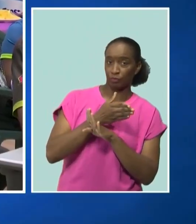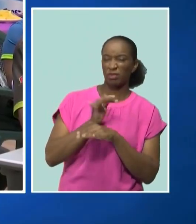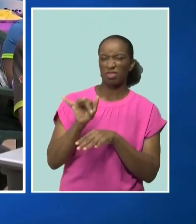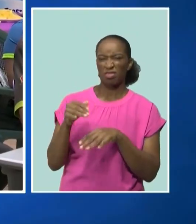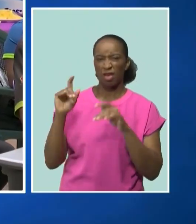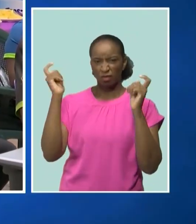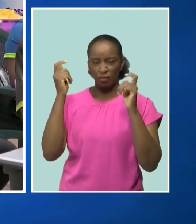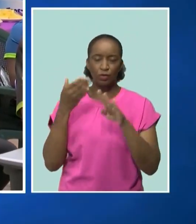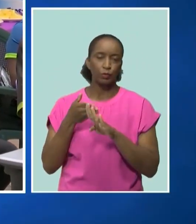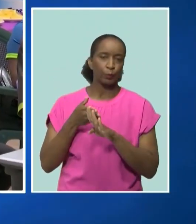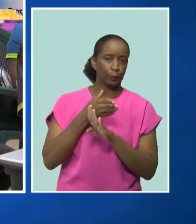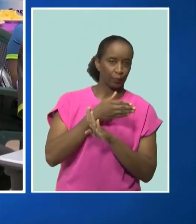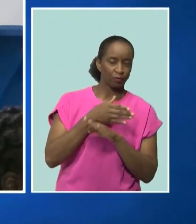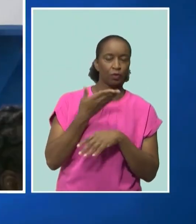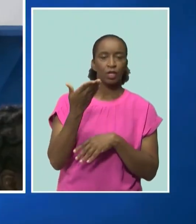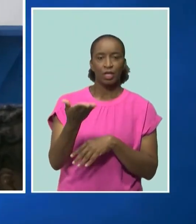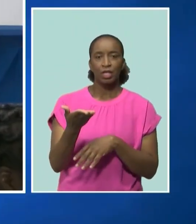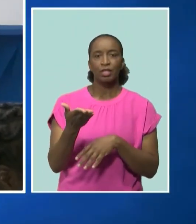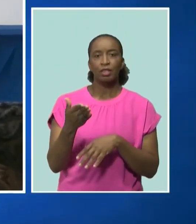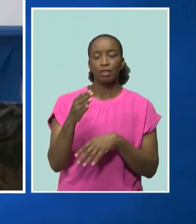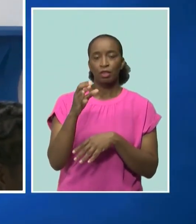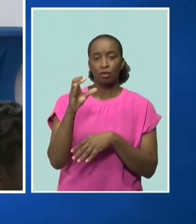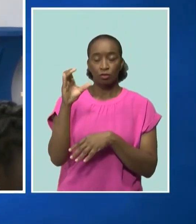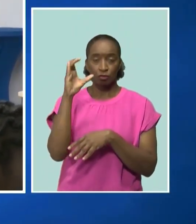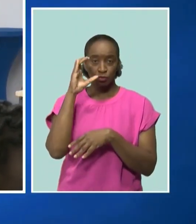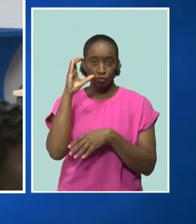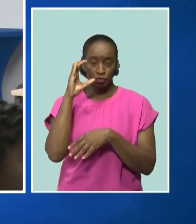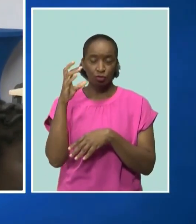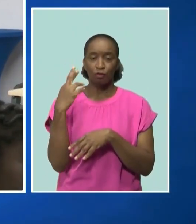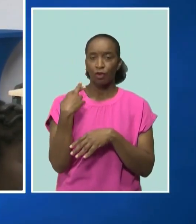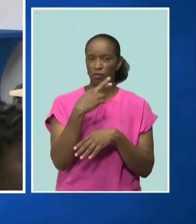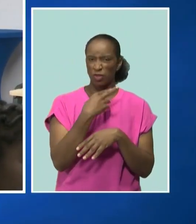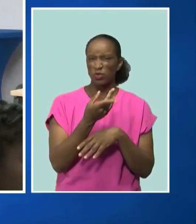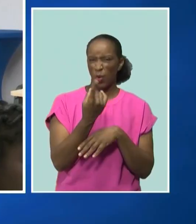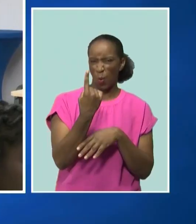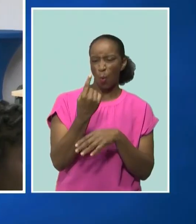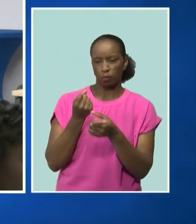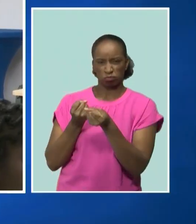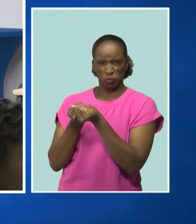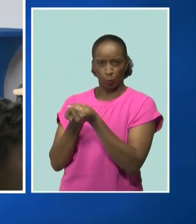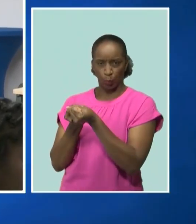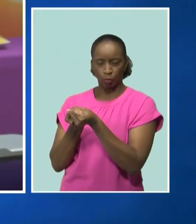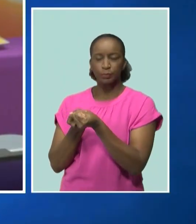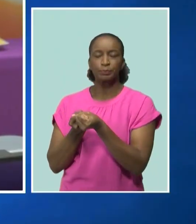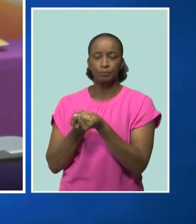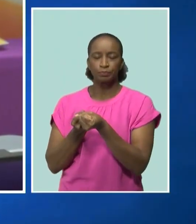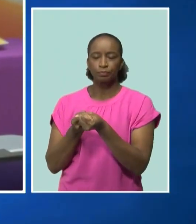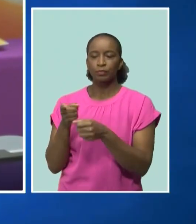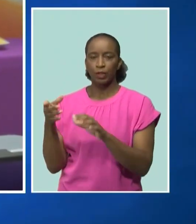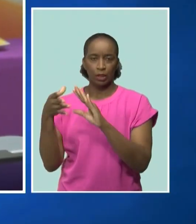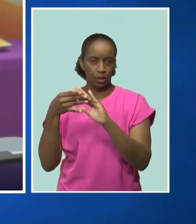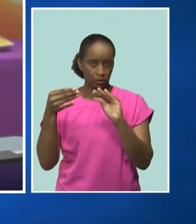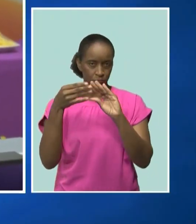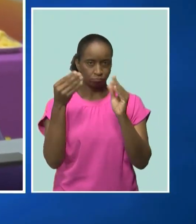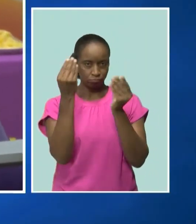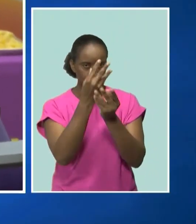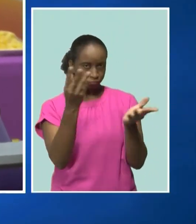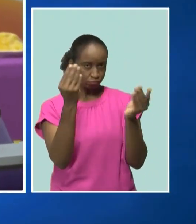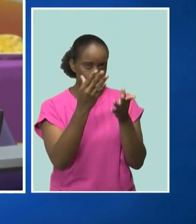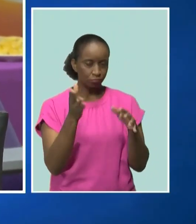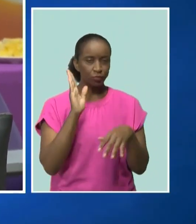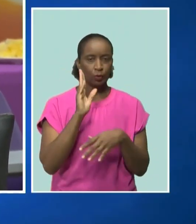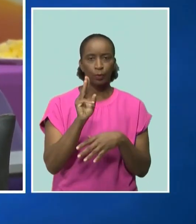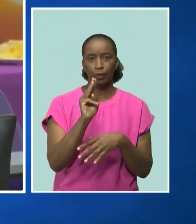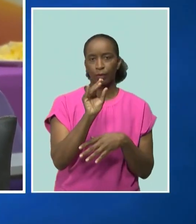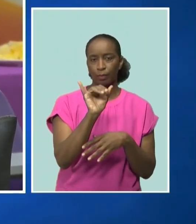at the corporate office of Chefette Restaurant, which is a sponsor. The event is scheduled to be held from May 25th to June 1st